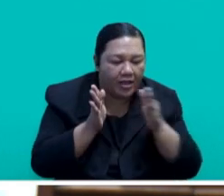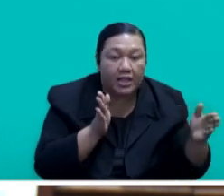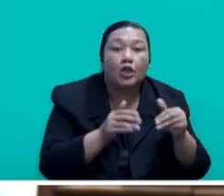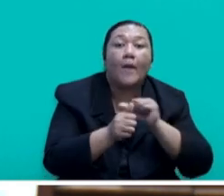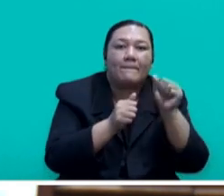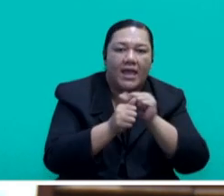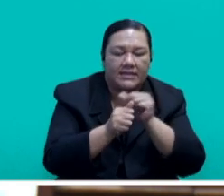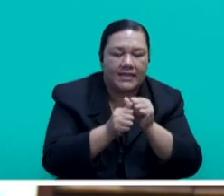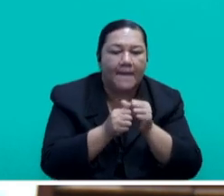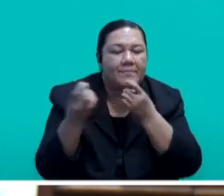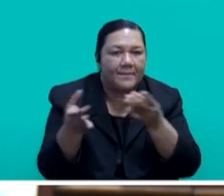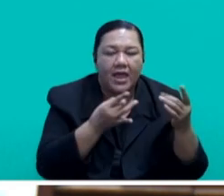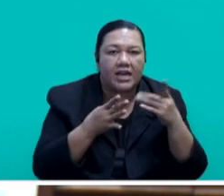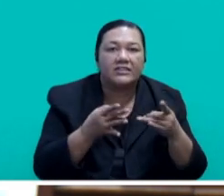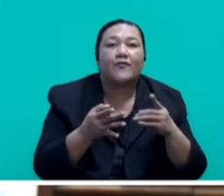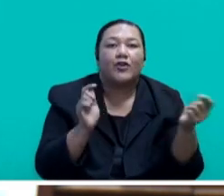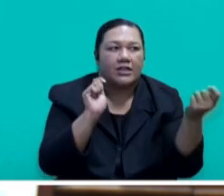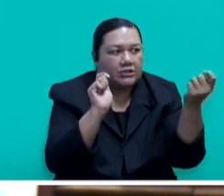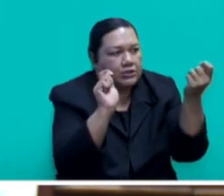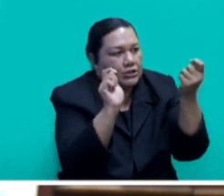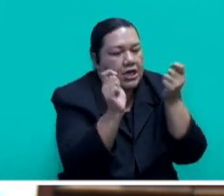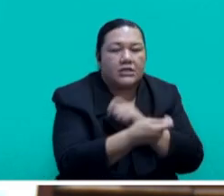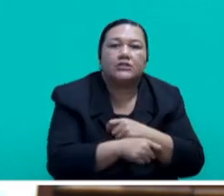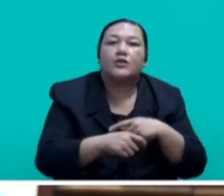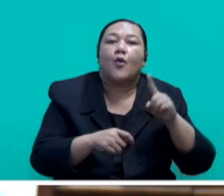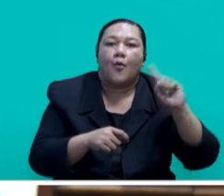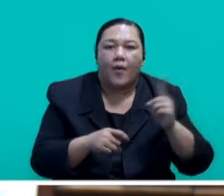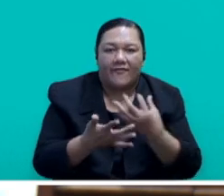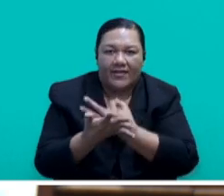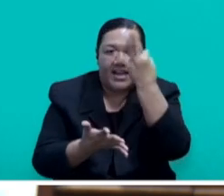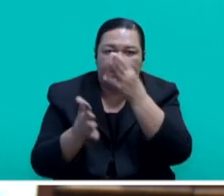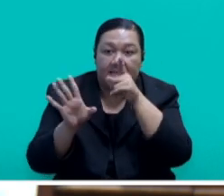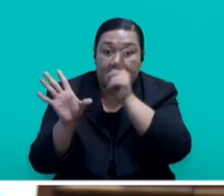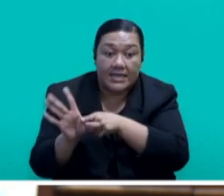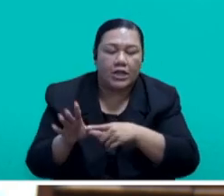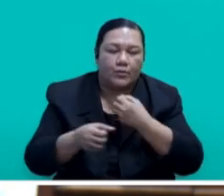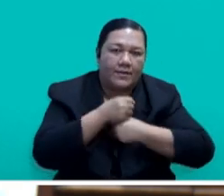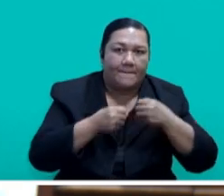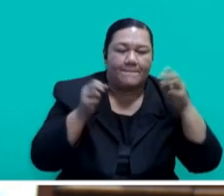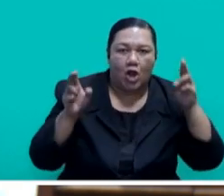the change in the financial year to normal calendar year. Mr. Speaker, sir,